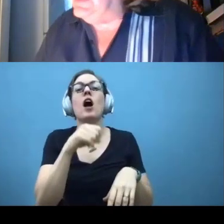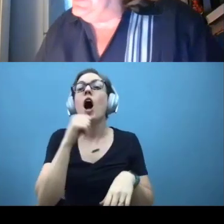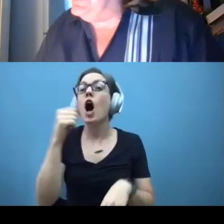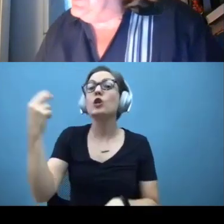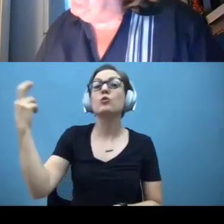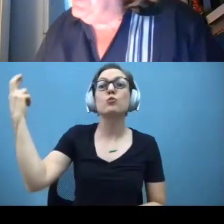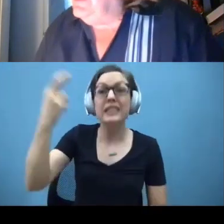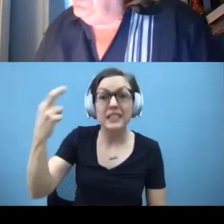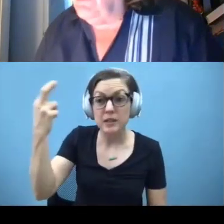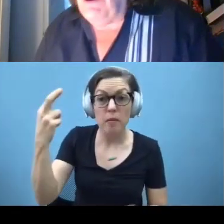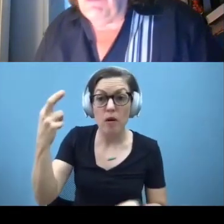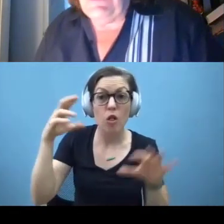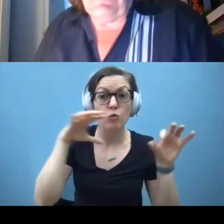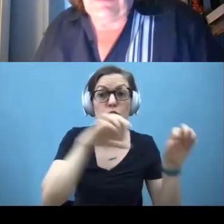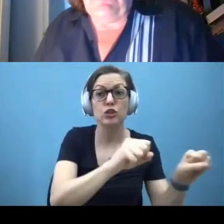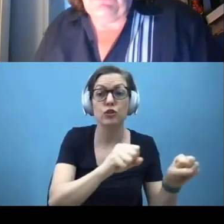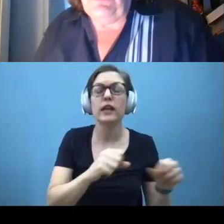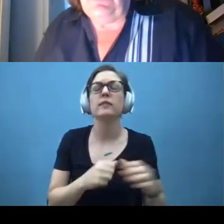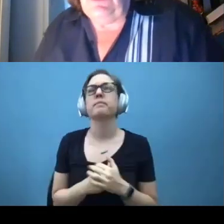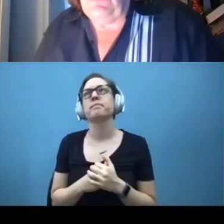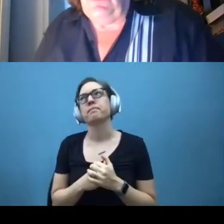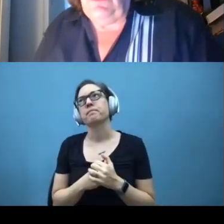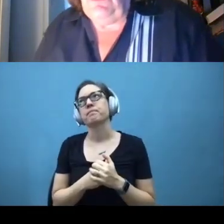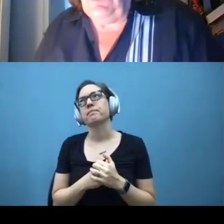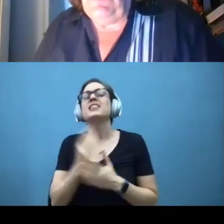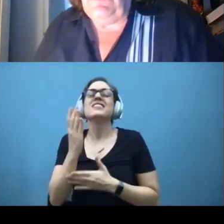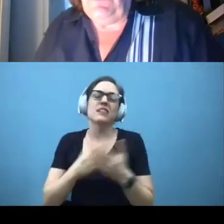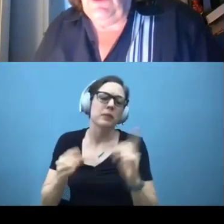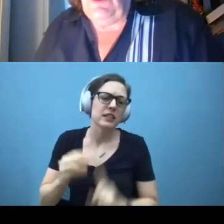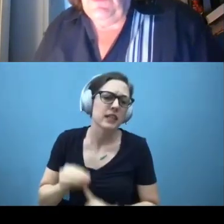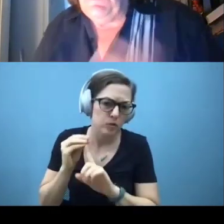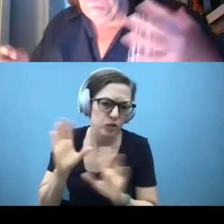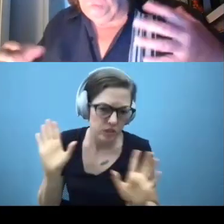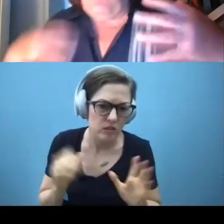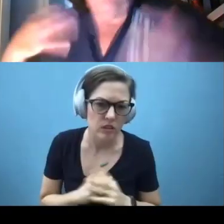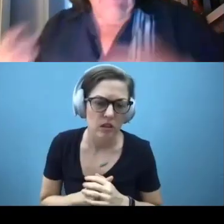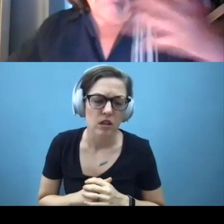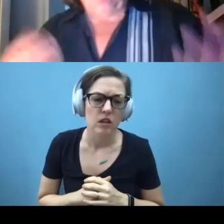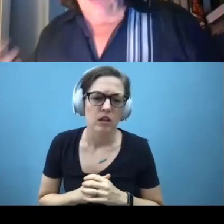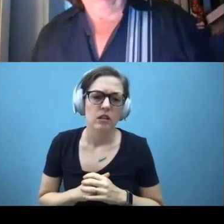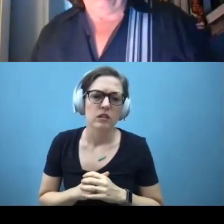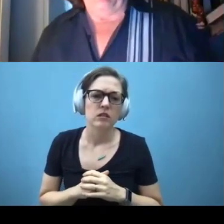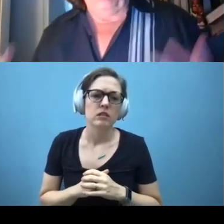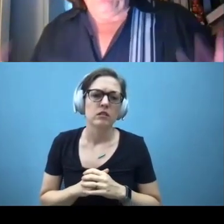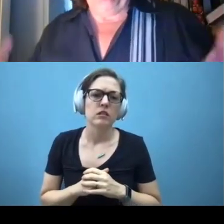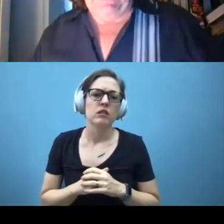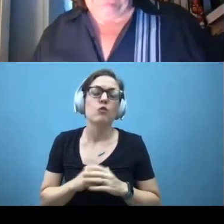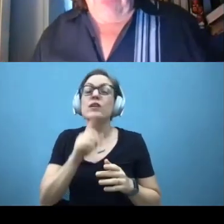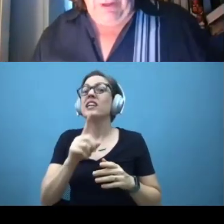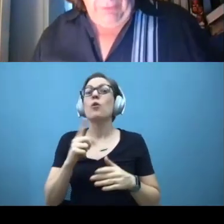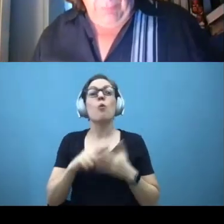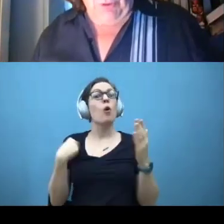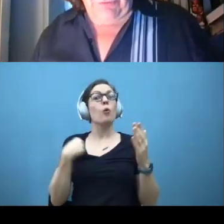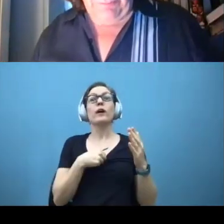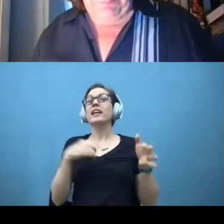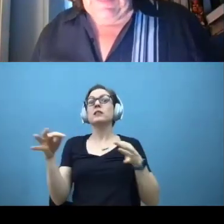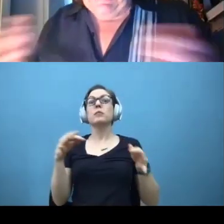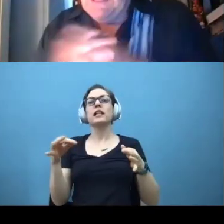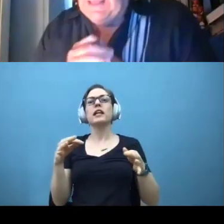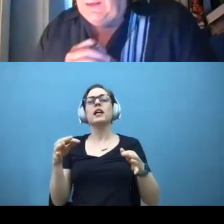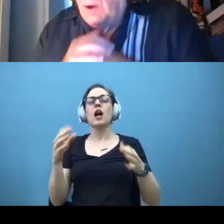unreasonably. There are exceptions. You can. What we're really talking about is putting your hands on another